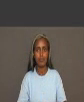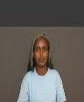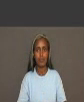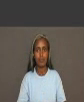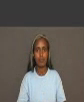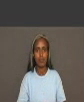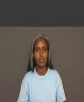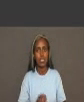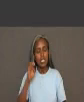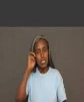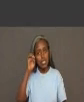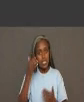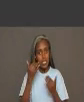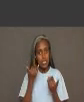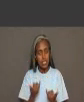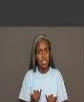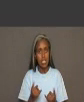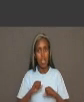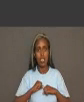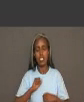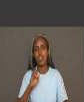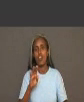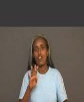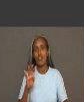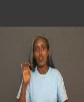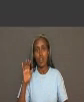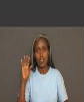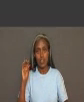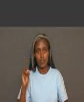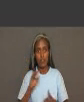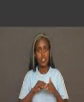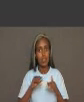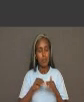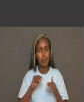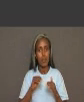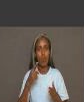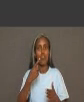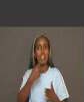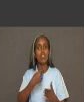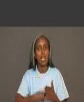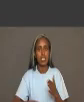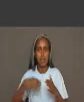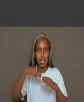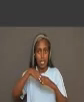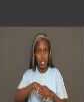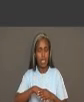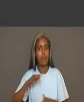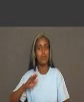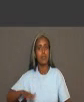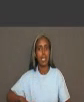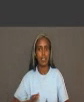He still has 450 birr of taxable income remaining.